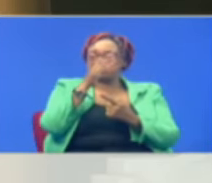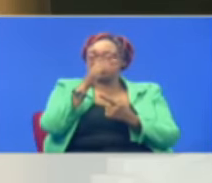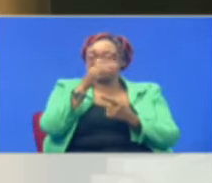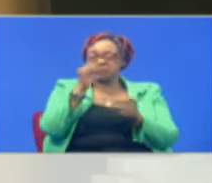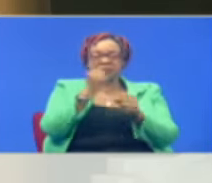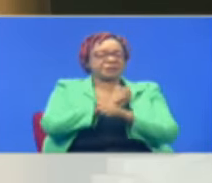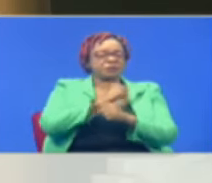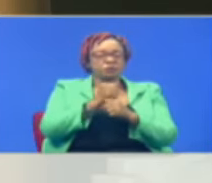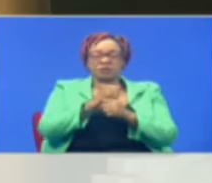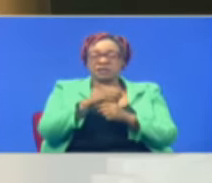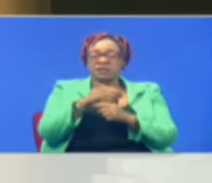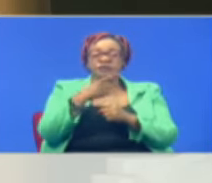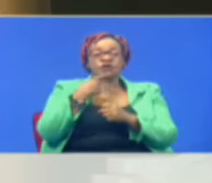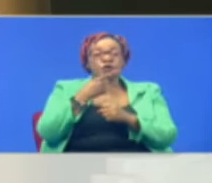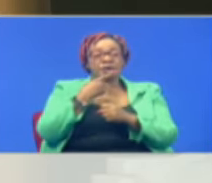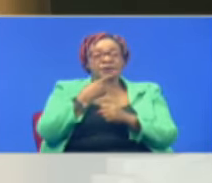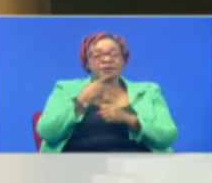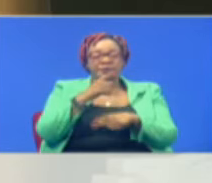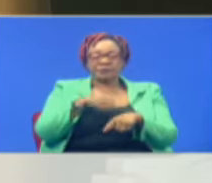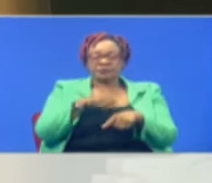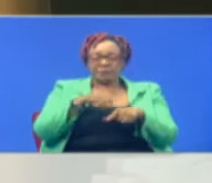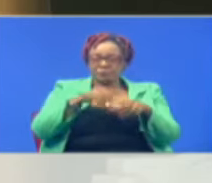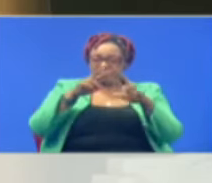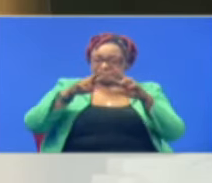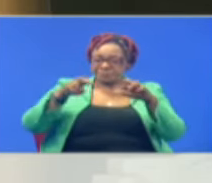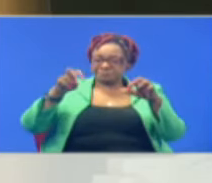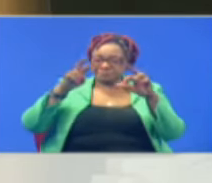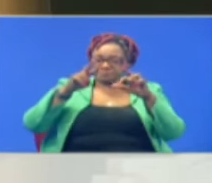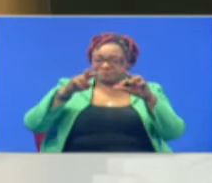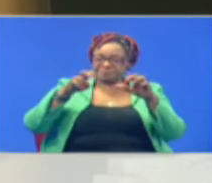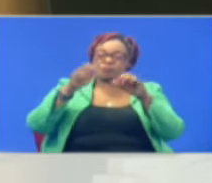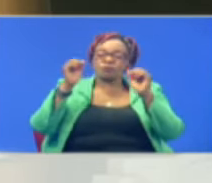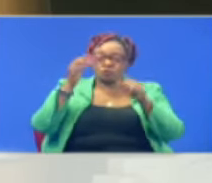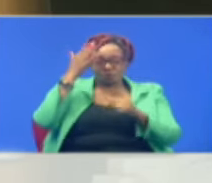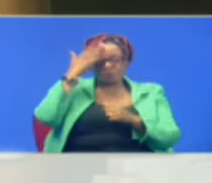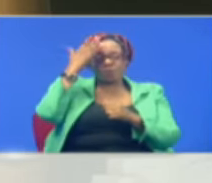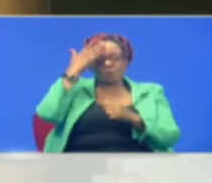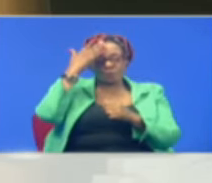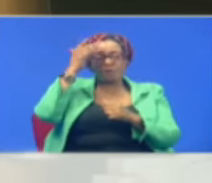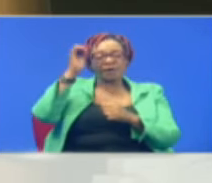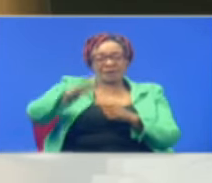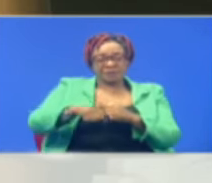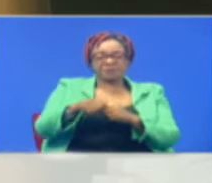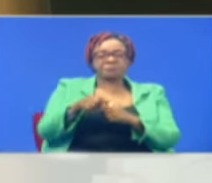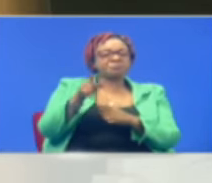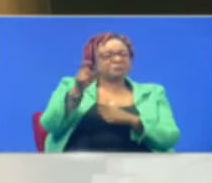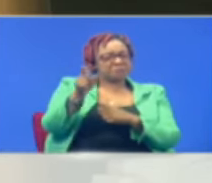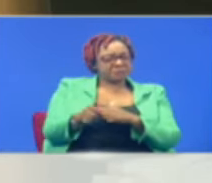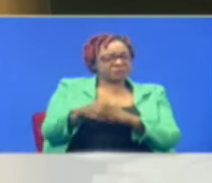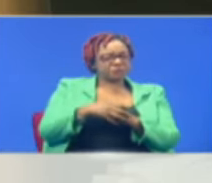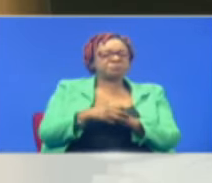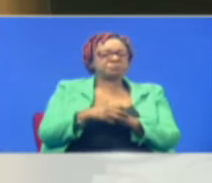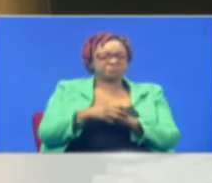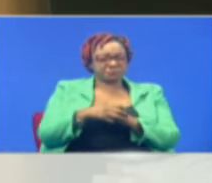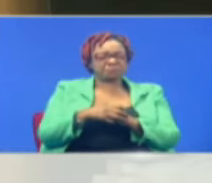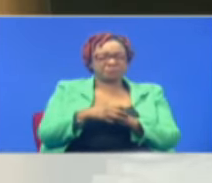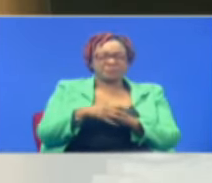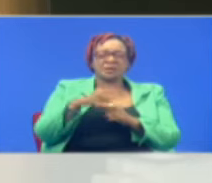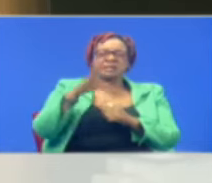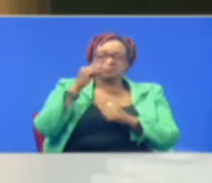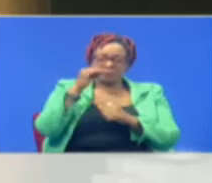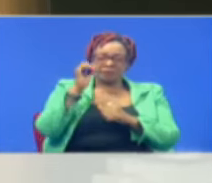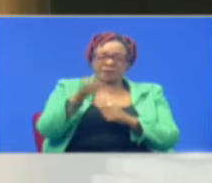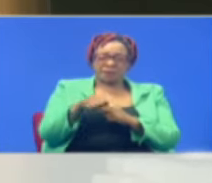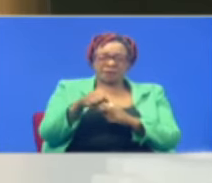So when you examine them, then you can tell that this person either can speak or even, you